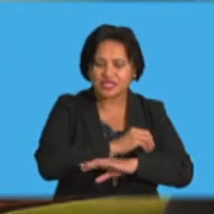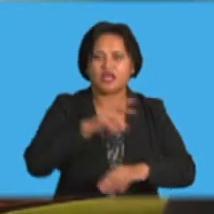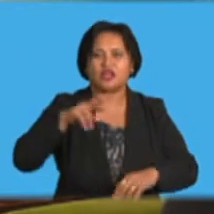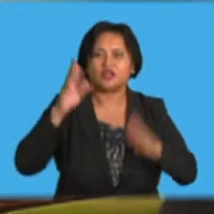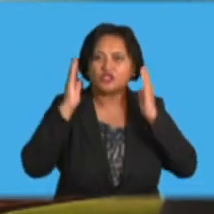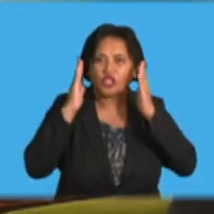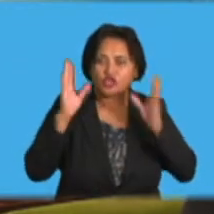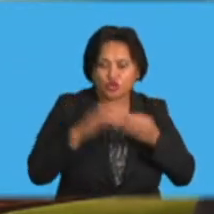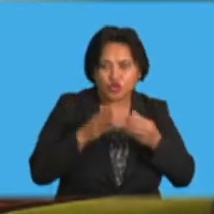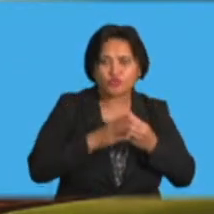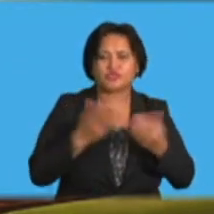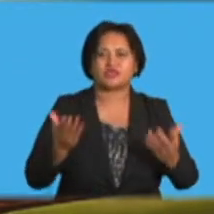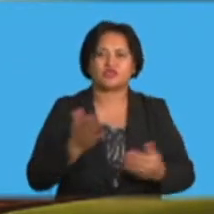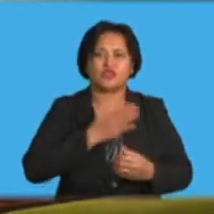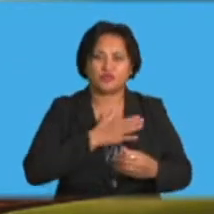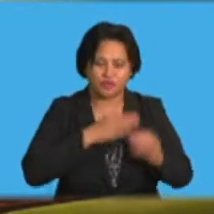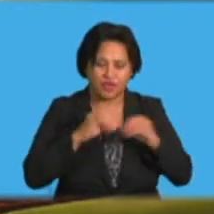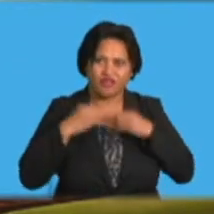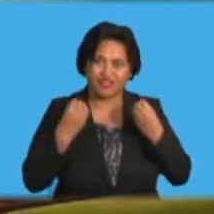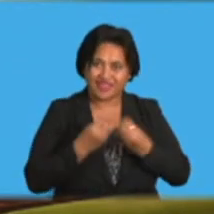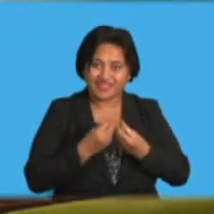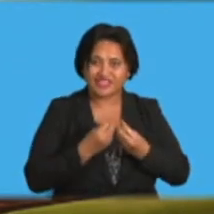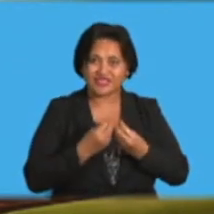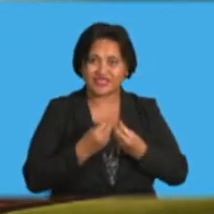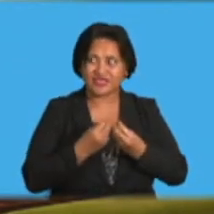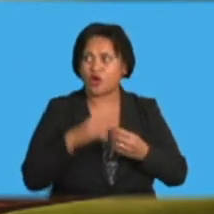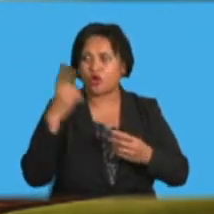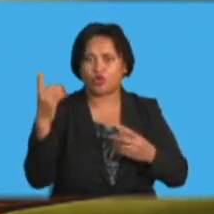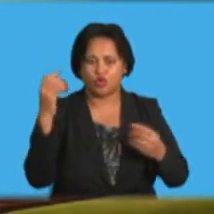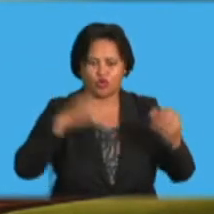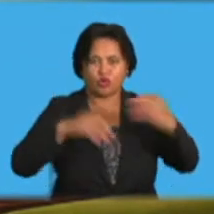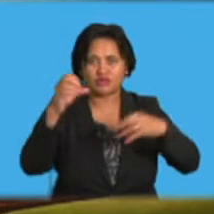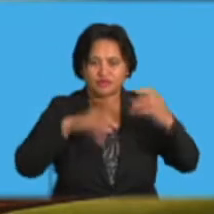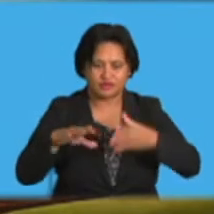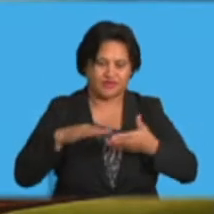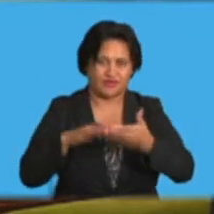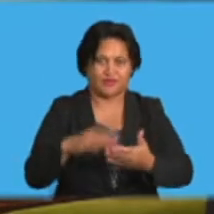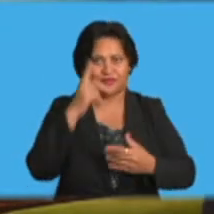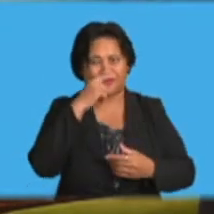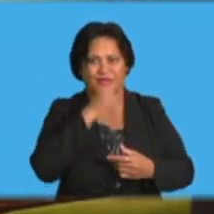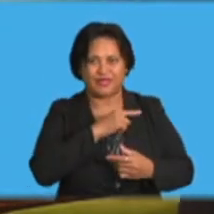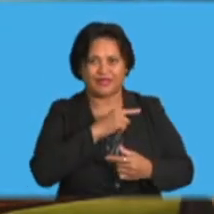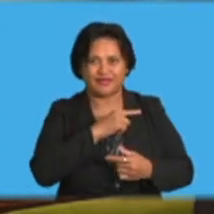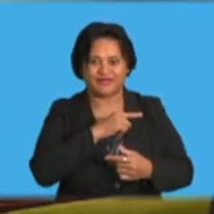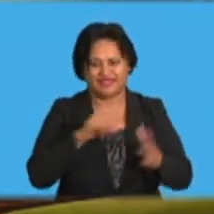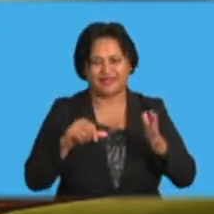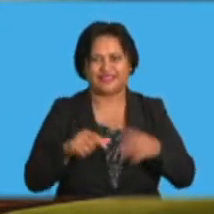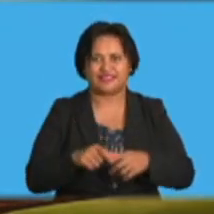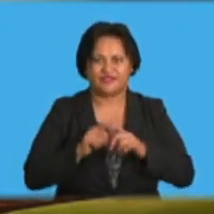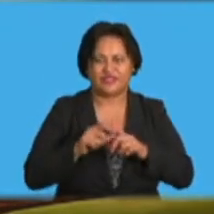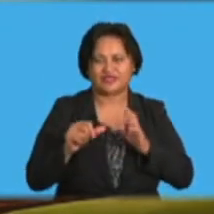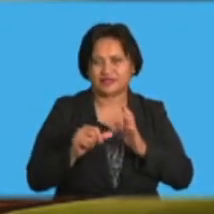and charitable organizations that join hands in providing relief during this trying time. Madam Speaker, to assist